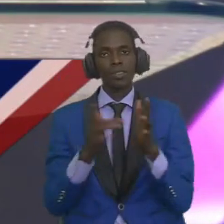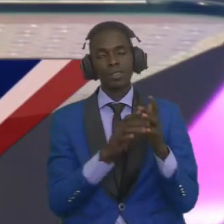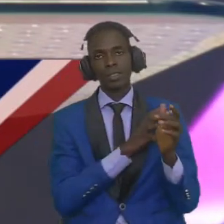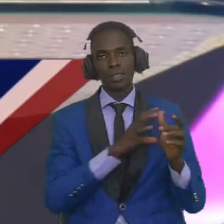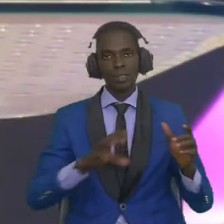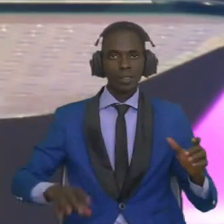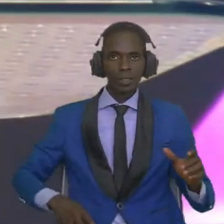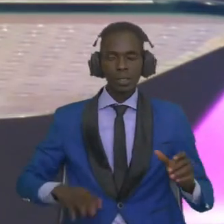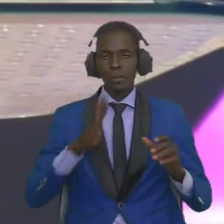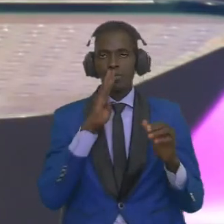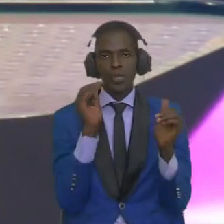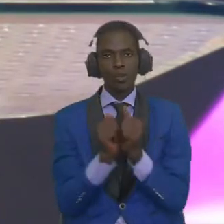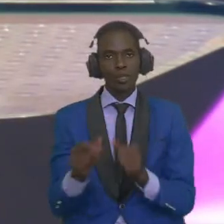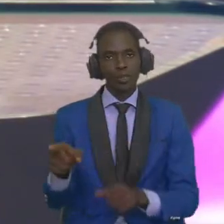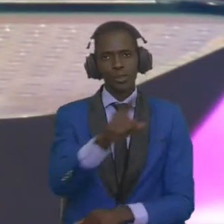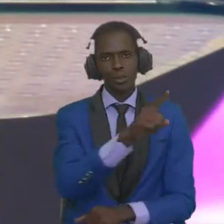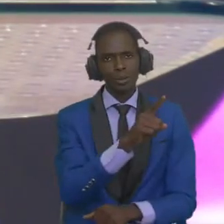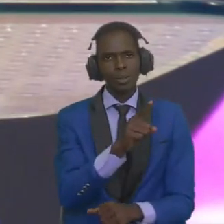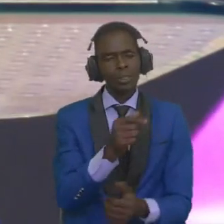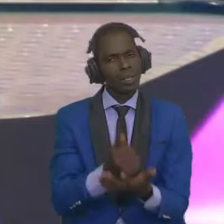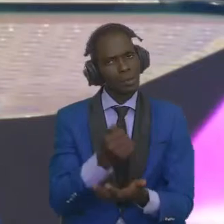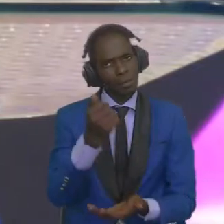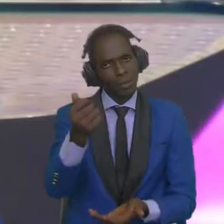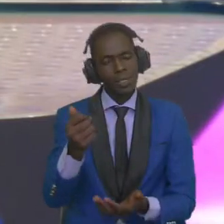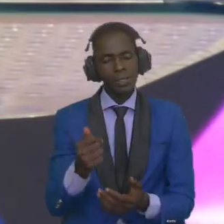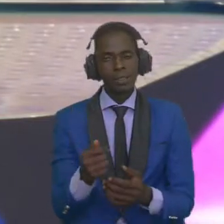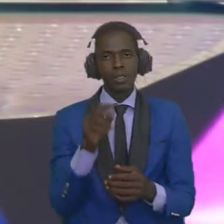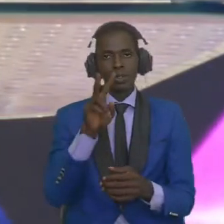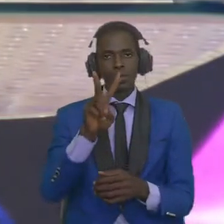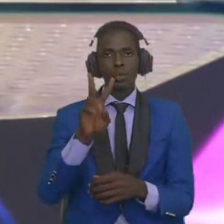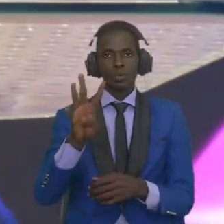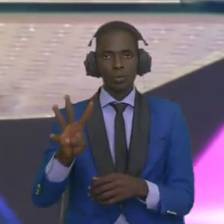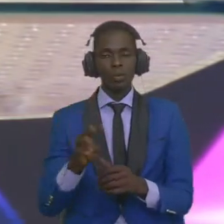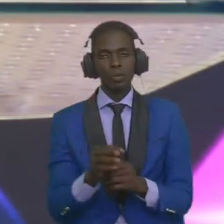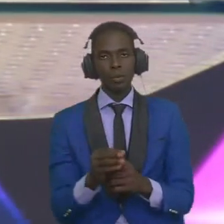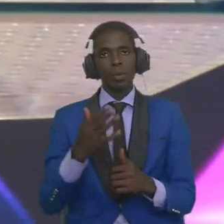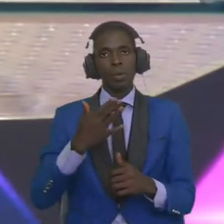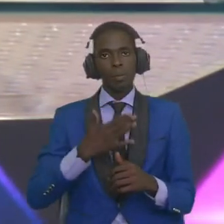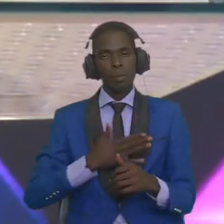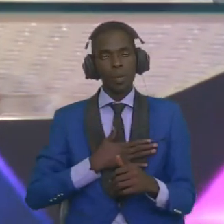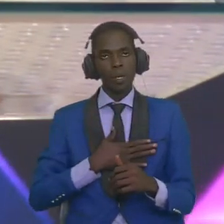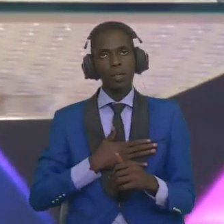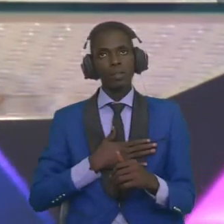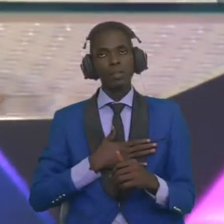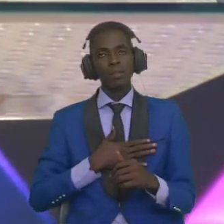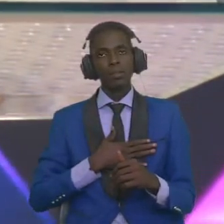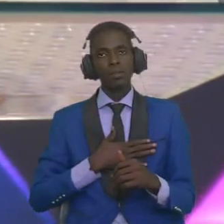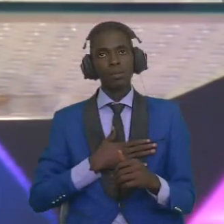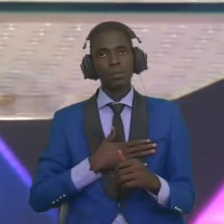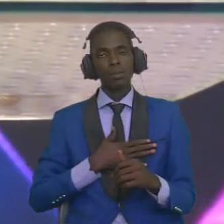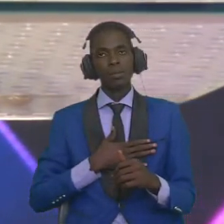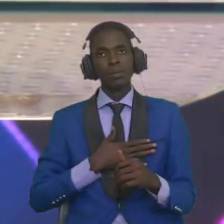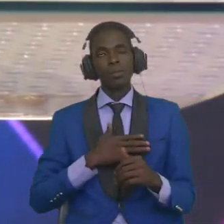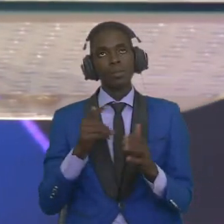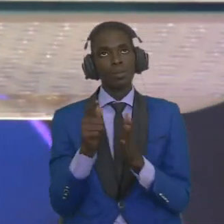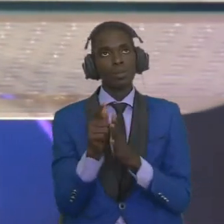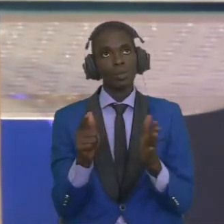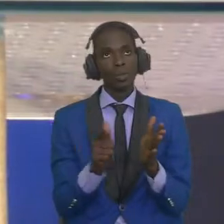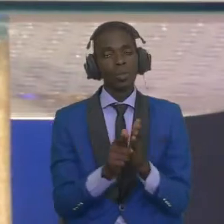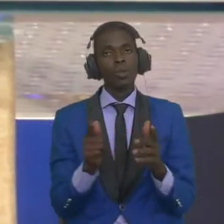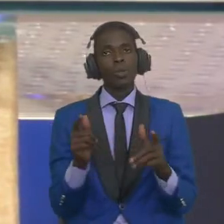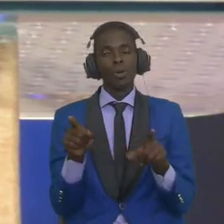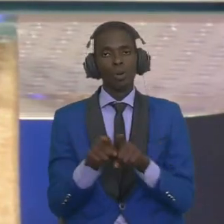Christ be with you. Verse 24, my love also be with